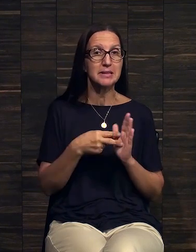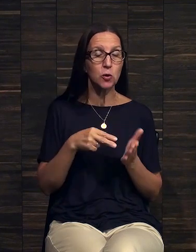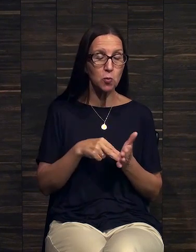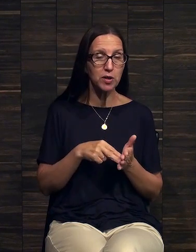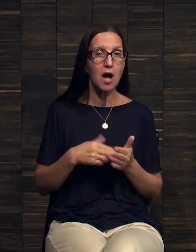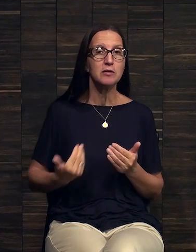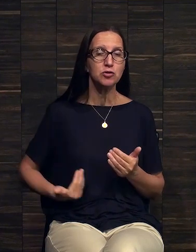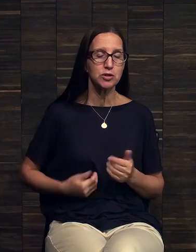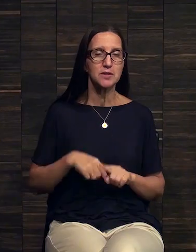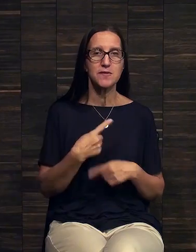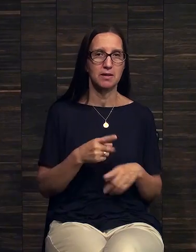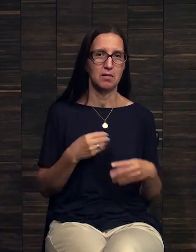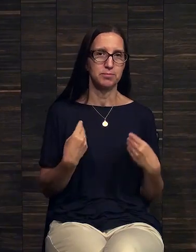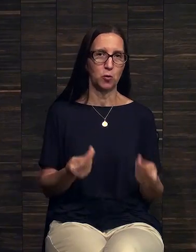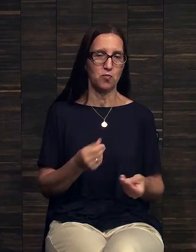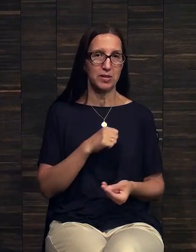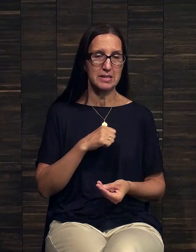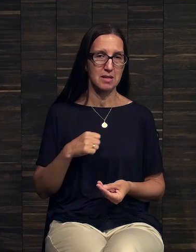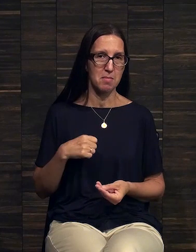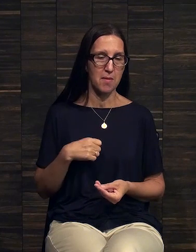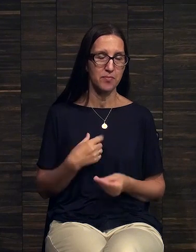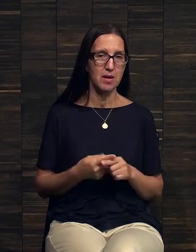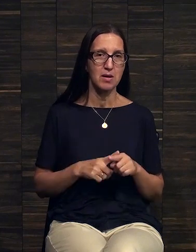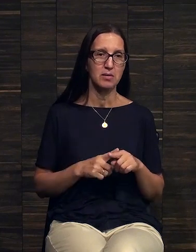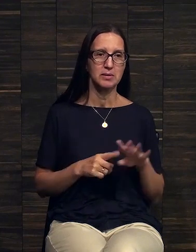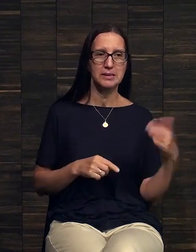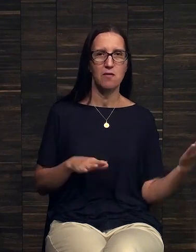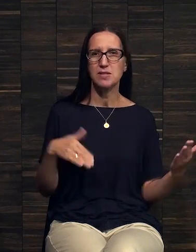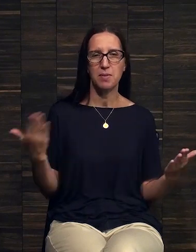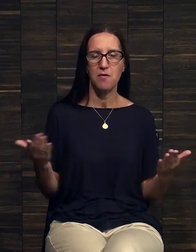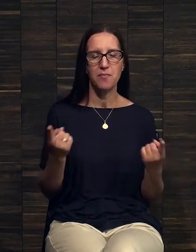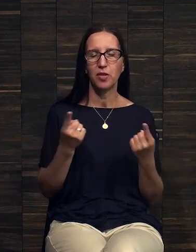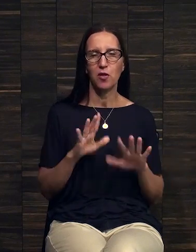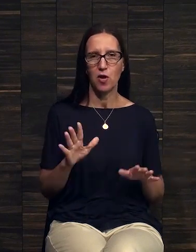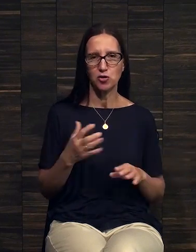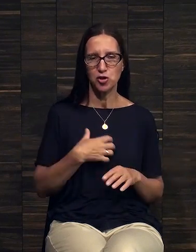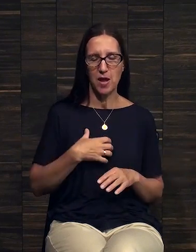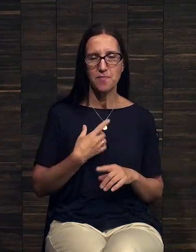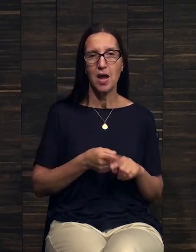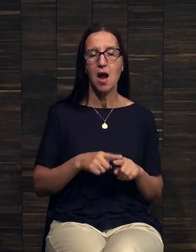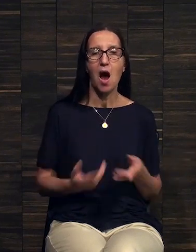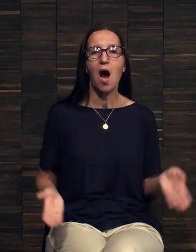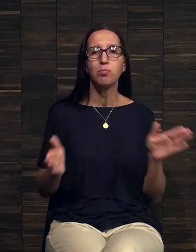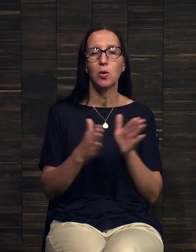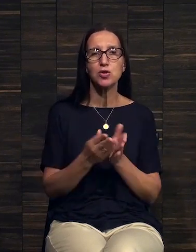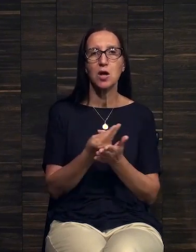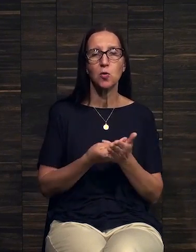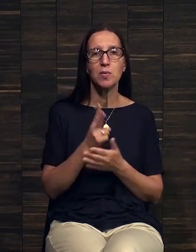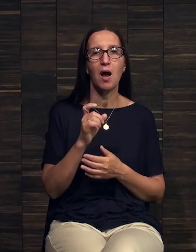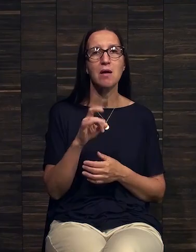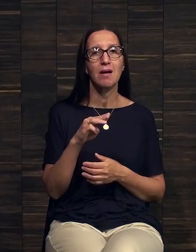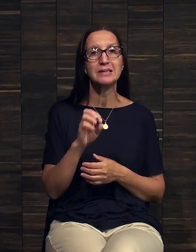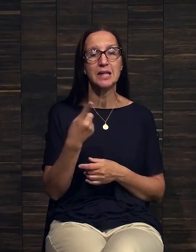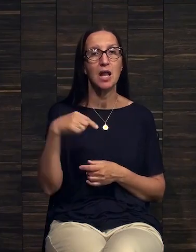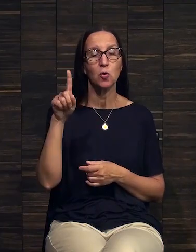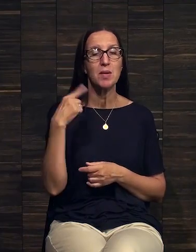concepts, and sometimes the authors come up with the idea, but life brings more. The cover page, this is